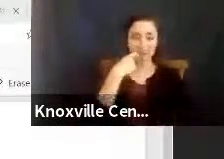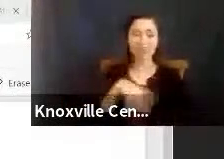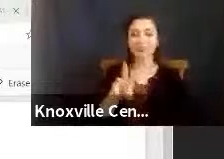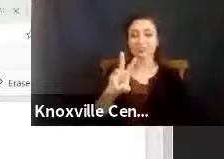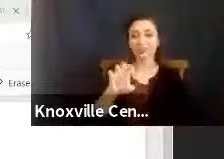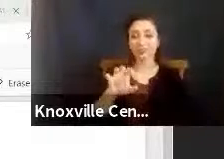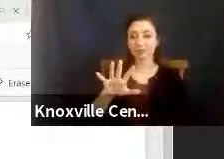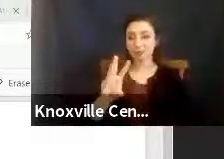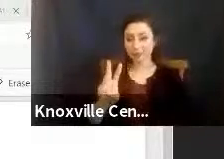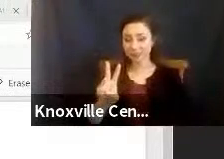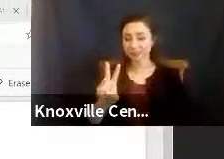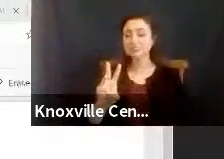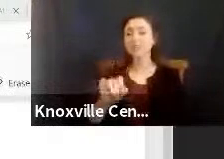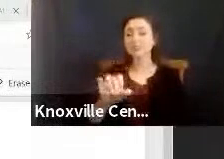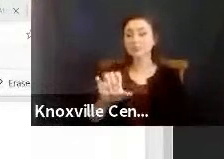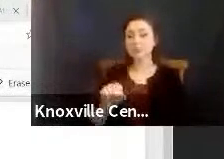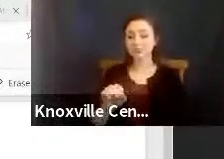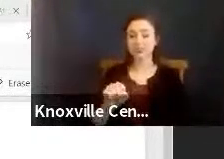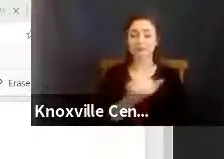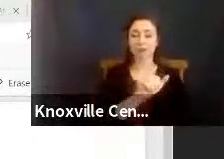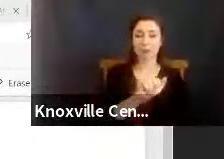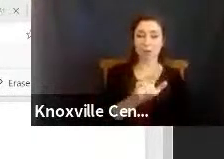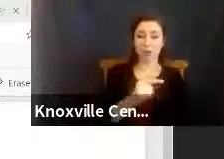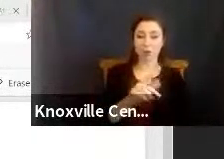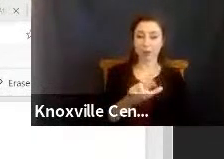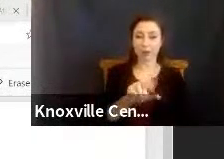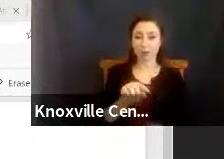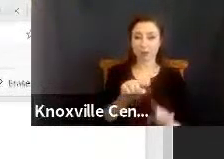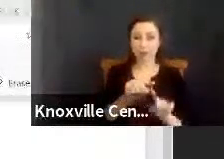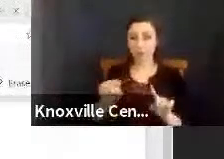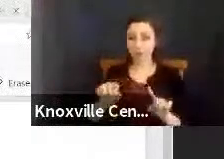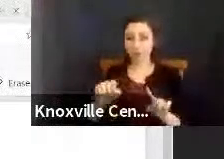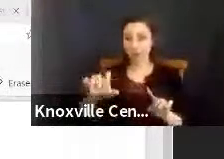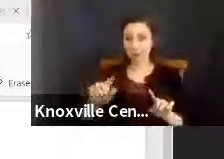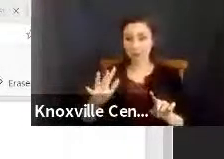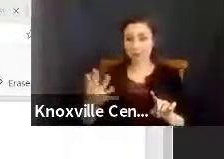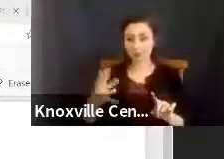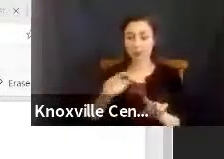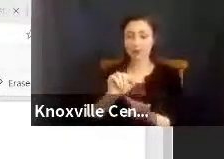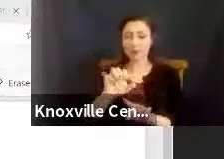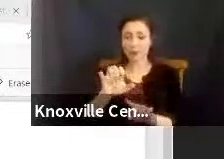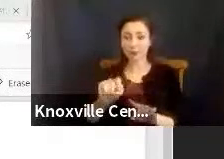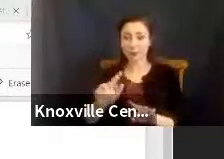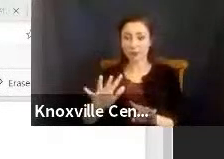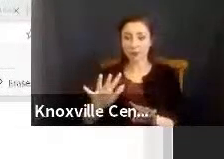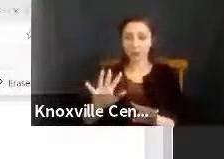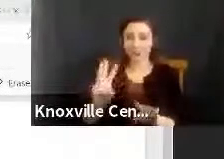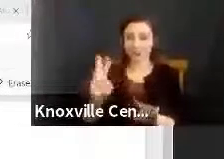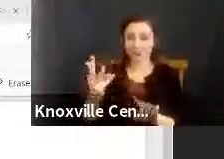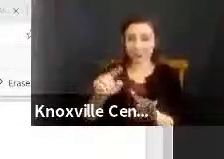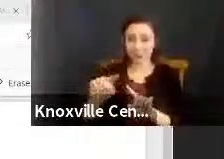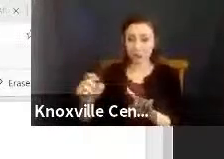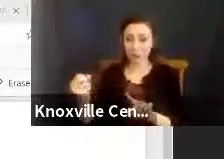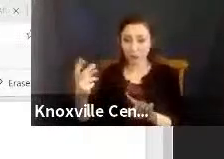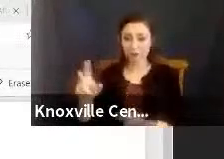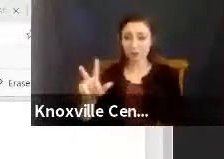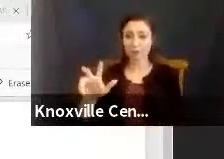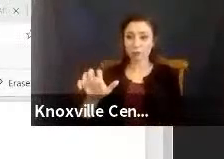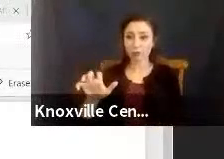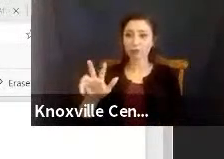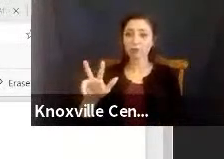656 cases between August 30th to September 5th, and from September 6th to the 12th, 335